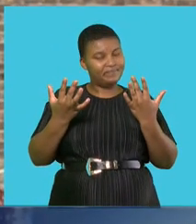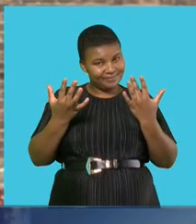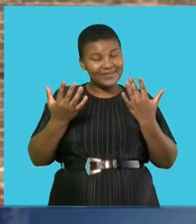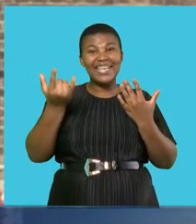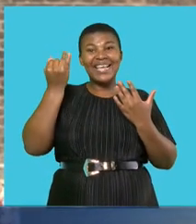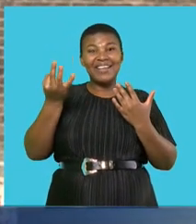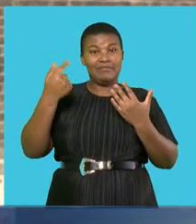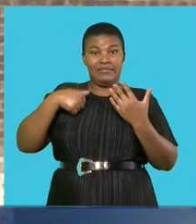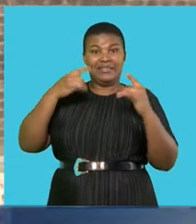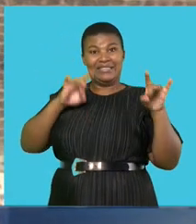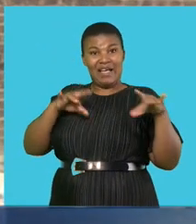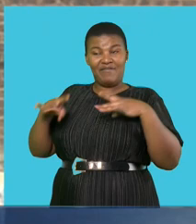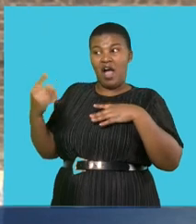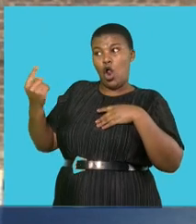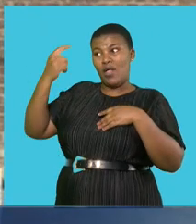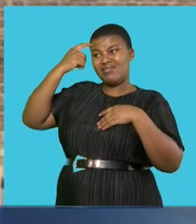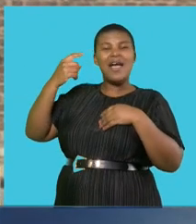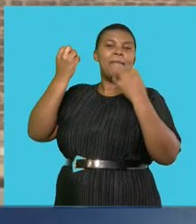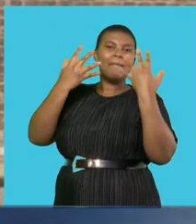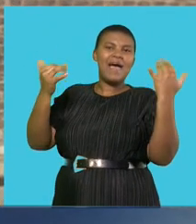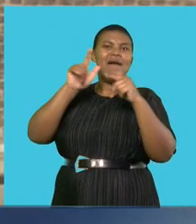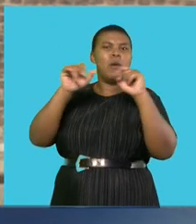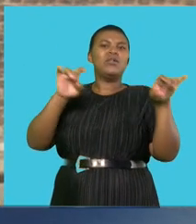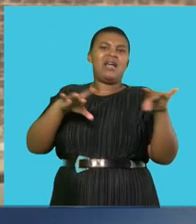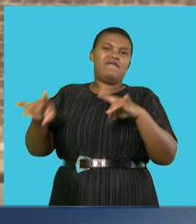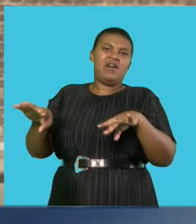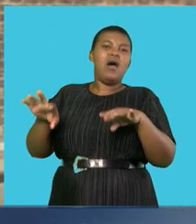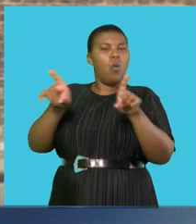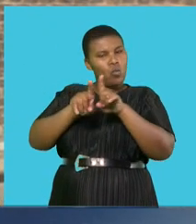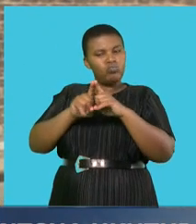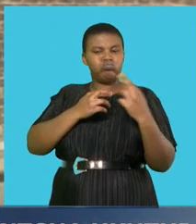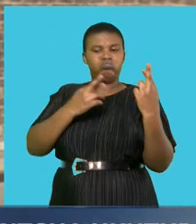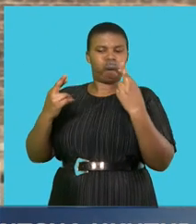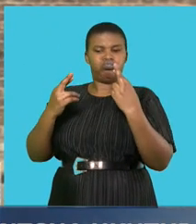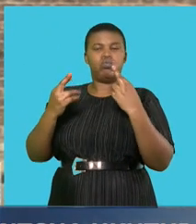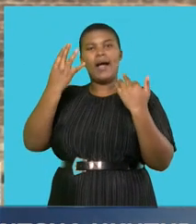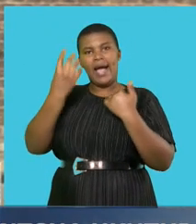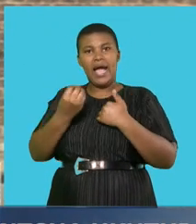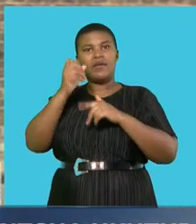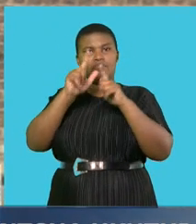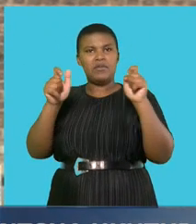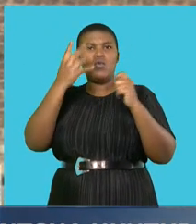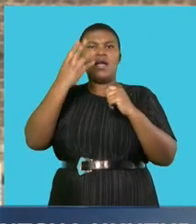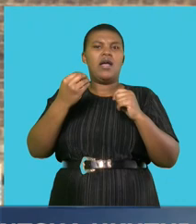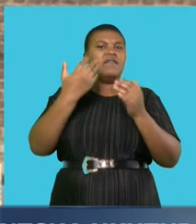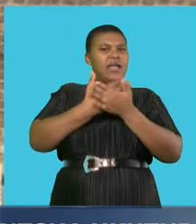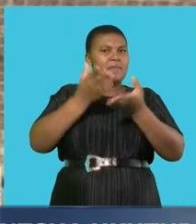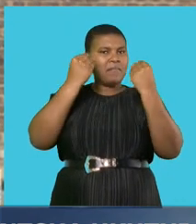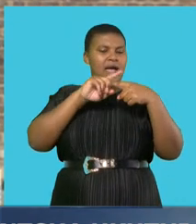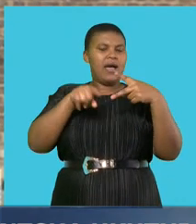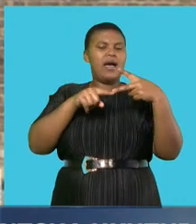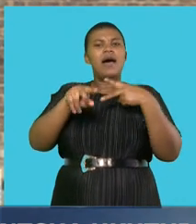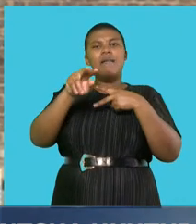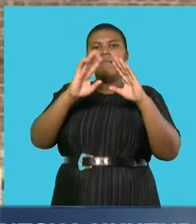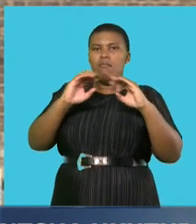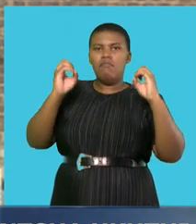you need to know But secondly that there is hope You know there are people that you can find Organizations that you can